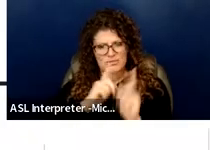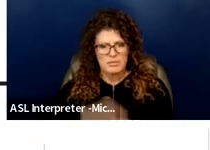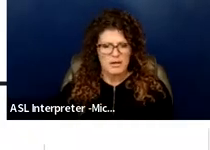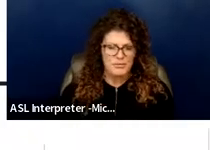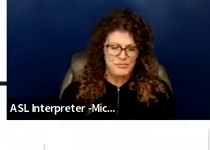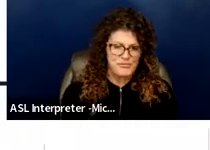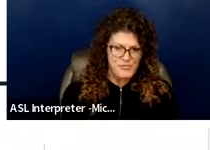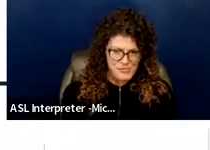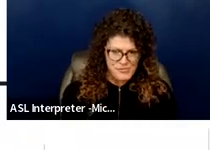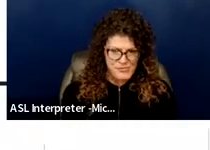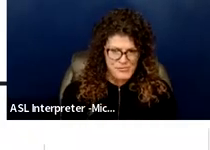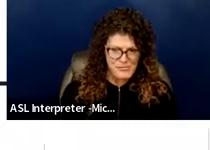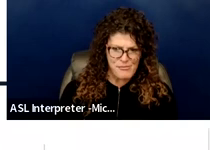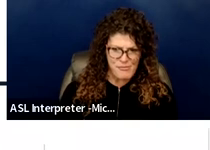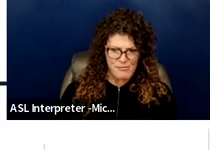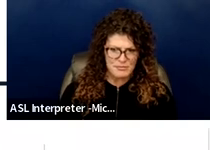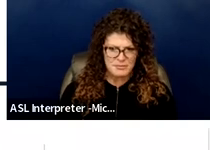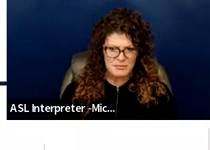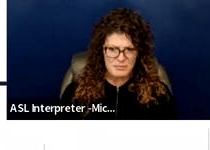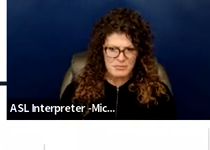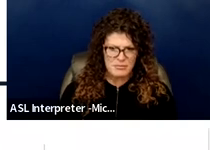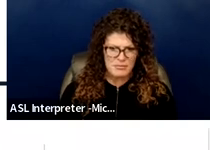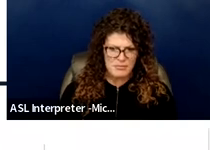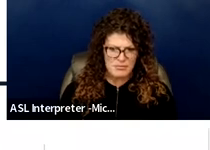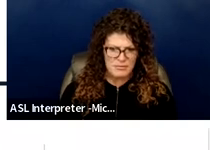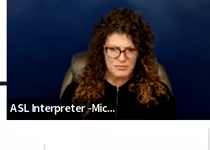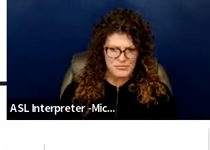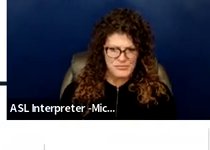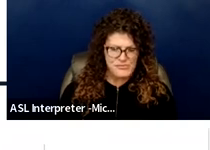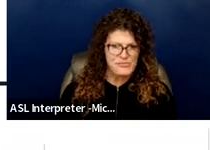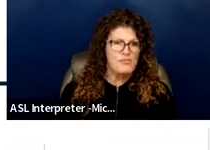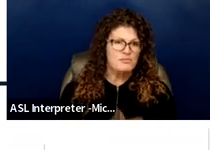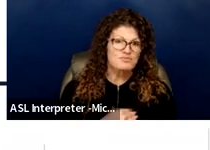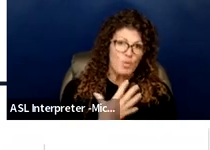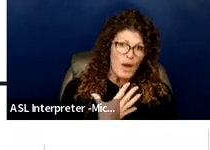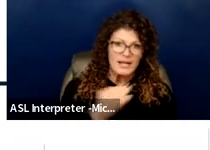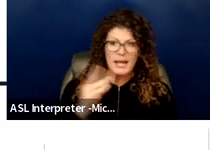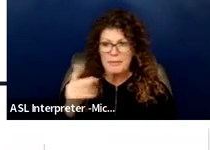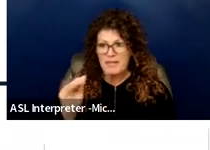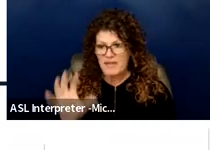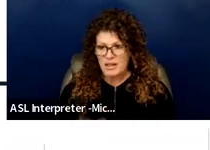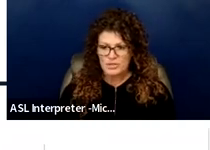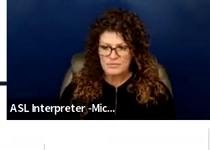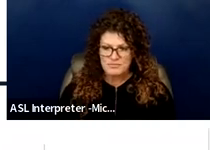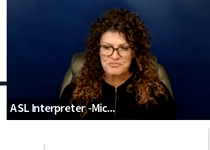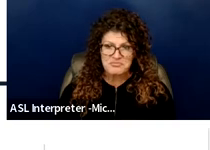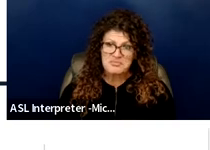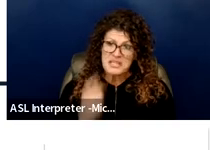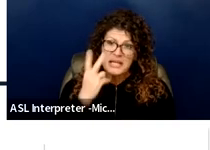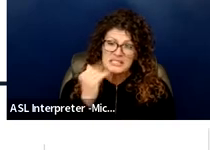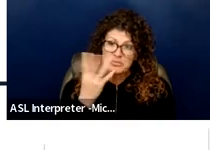Again, breaking it out between white respondents and people of color. You see it's fairly consistent